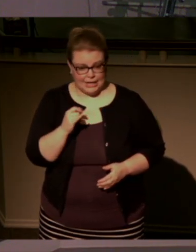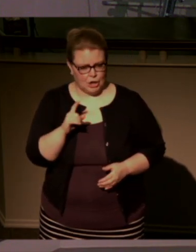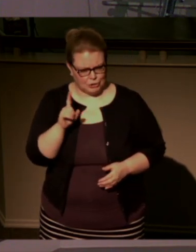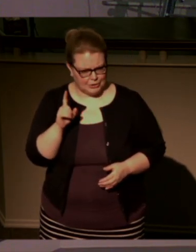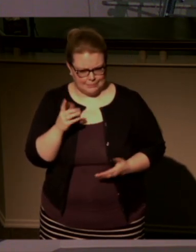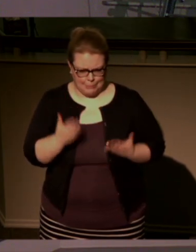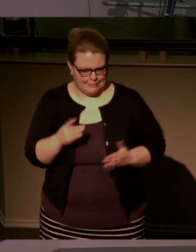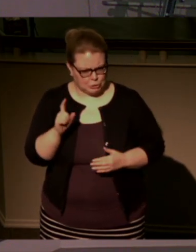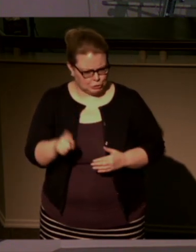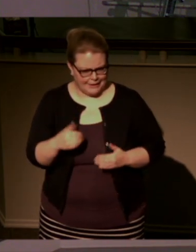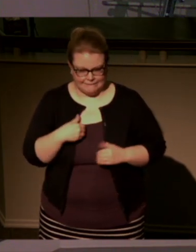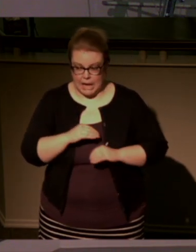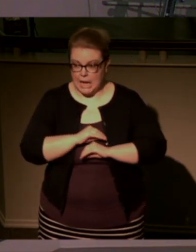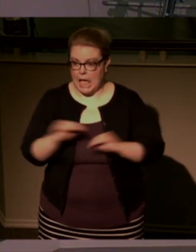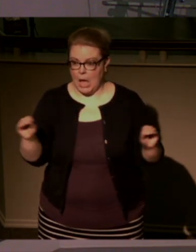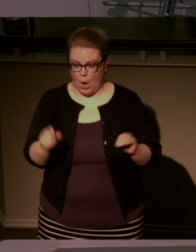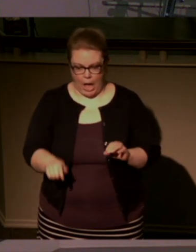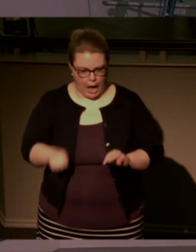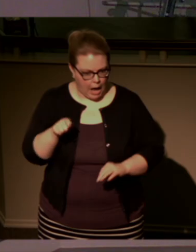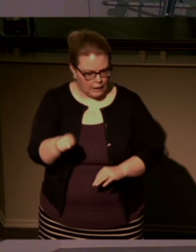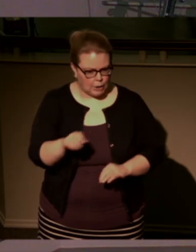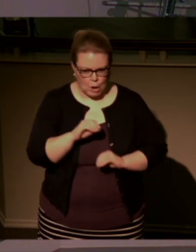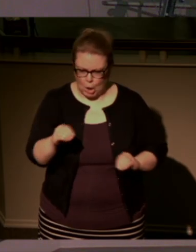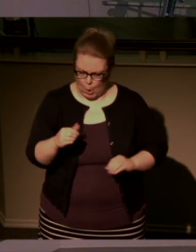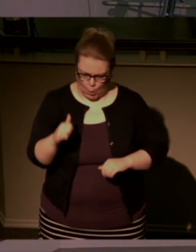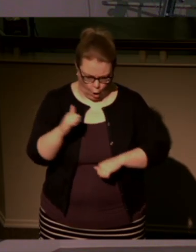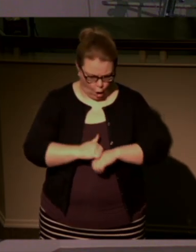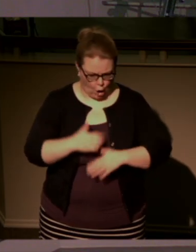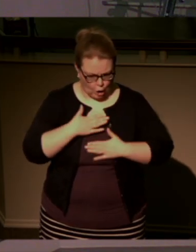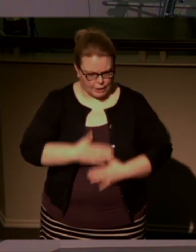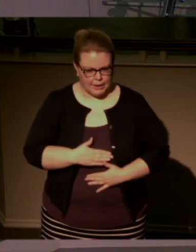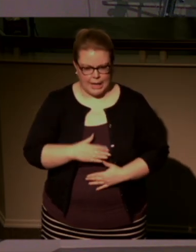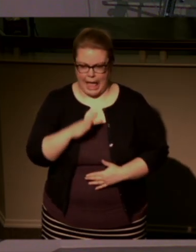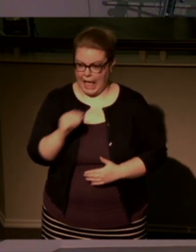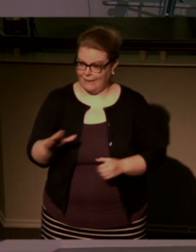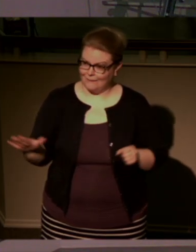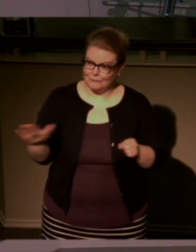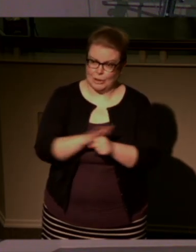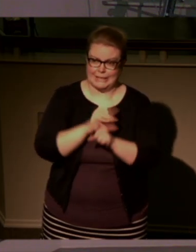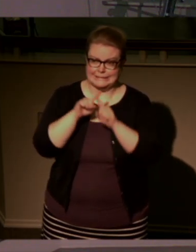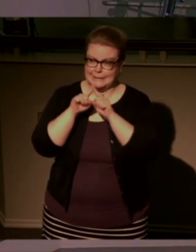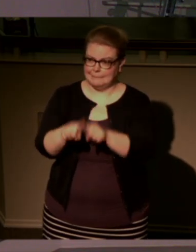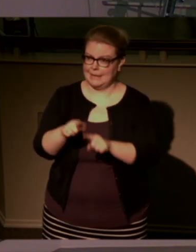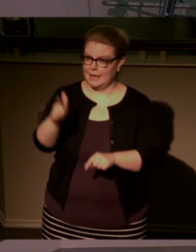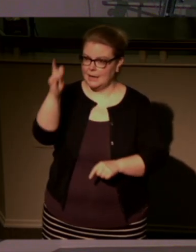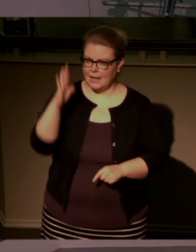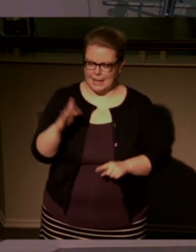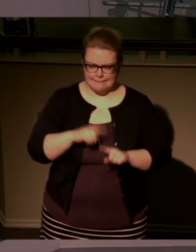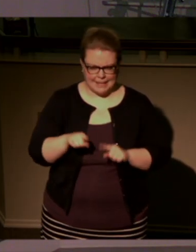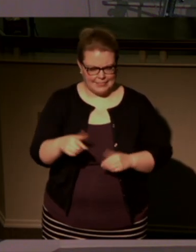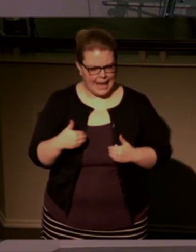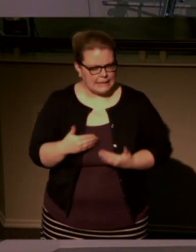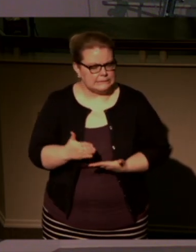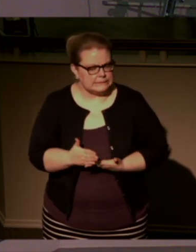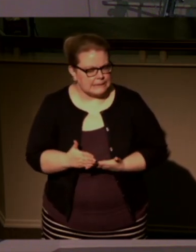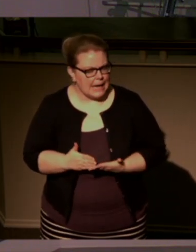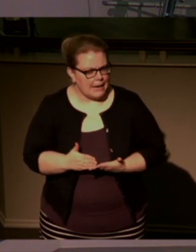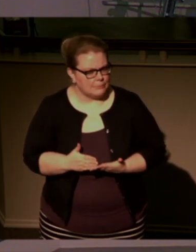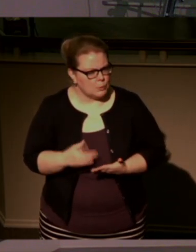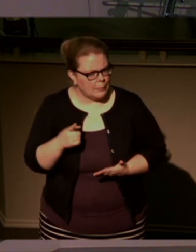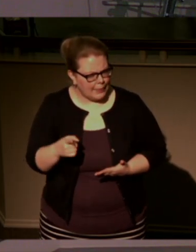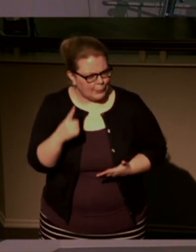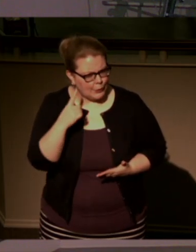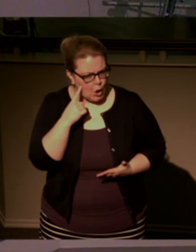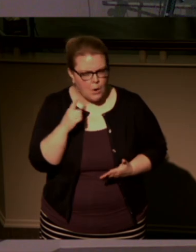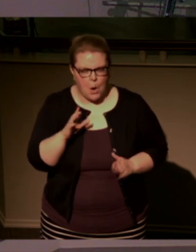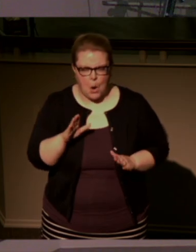were 100% dependent on God. They allowed themselves to think for a moment that they could have ever